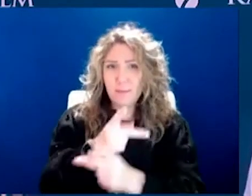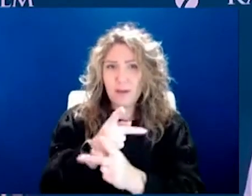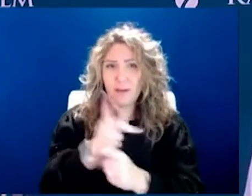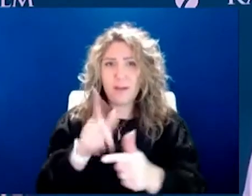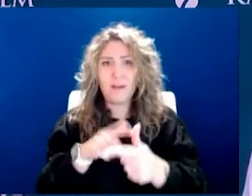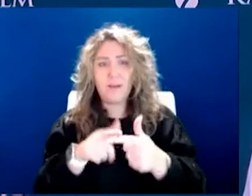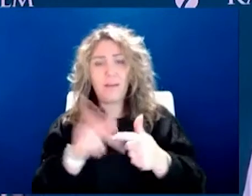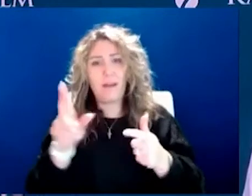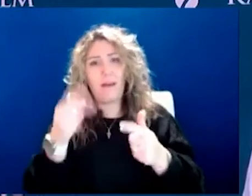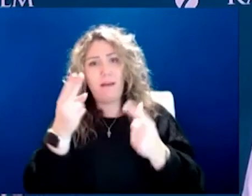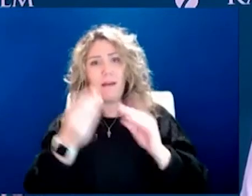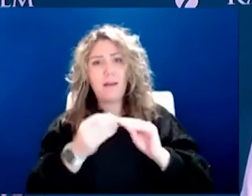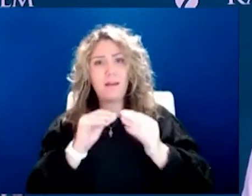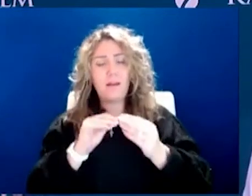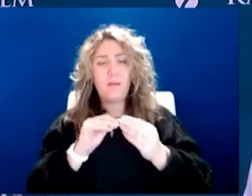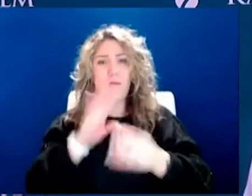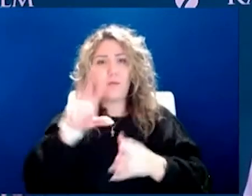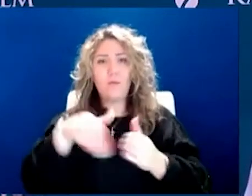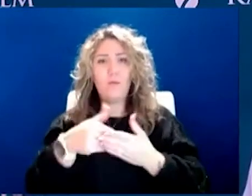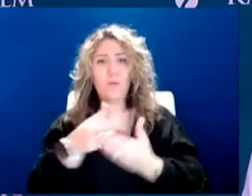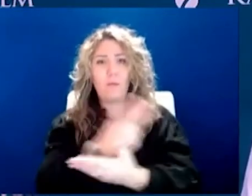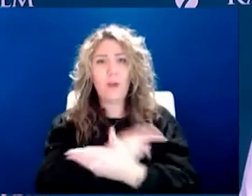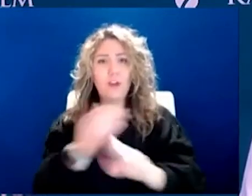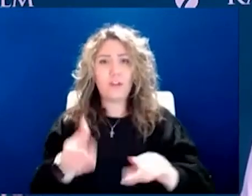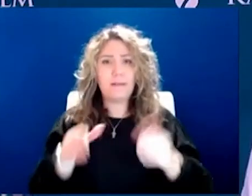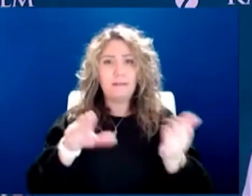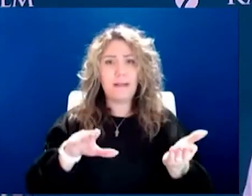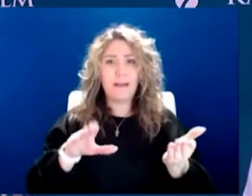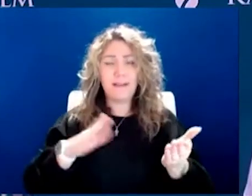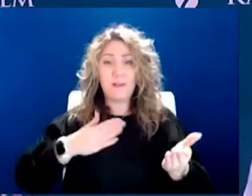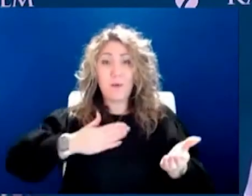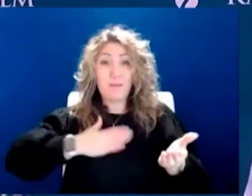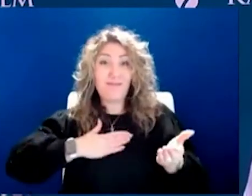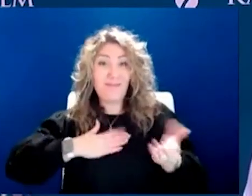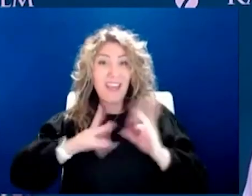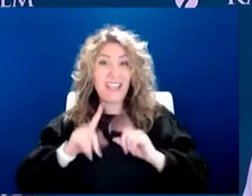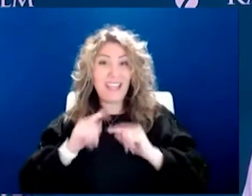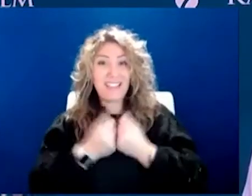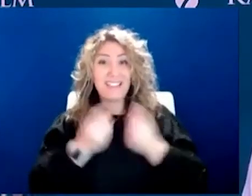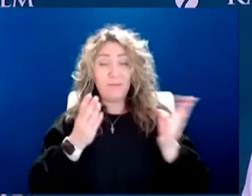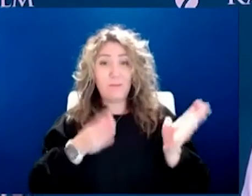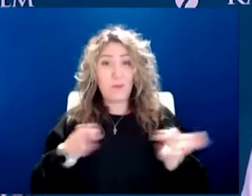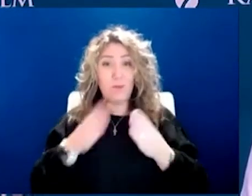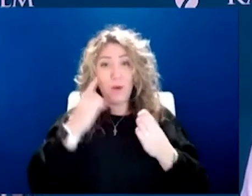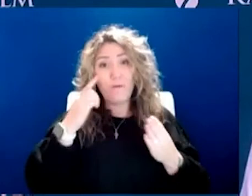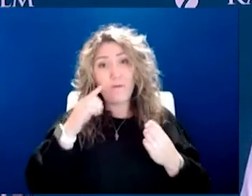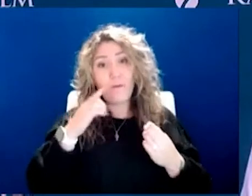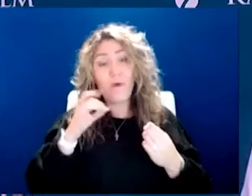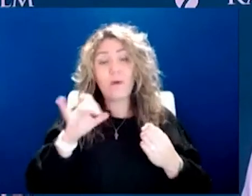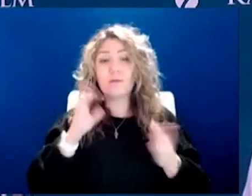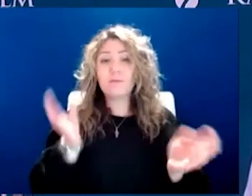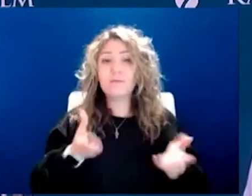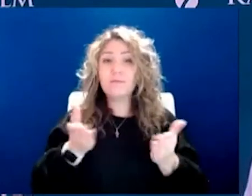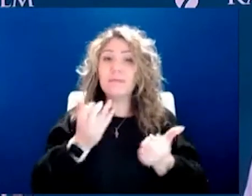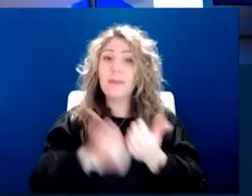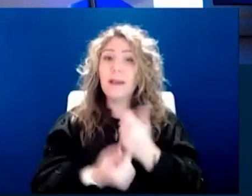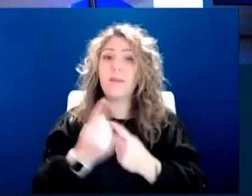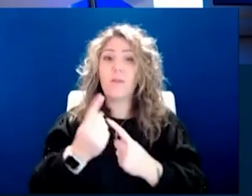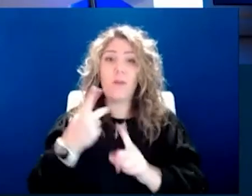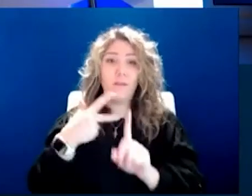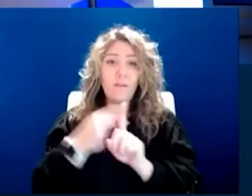of total patients dying. And so that's what my team is prepared for. So I would encourage everyone to get vaccinated and